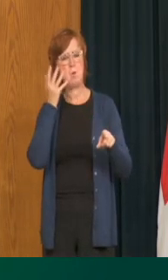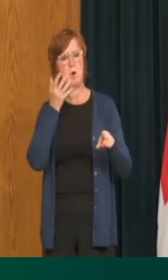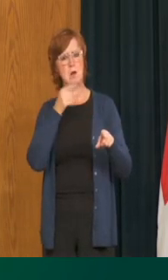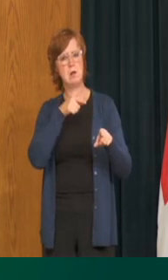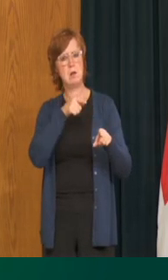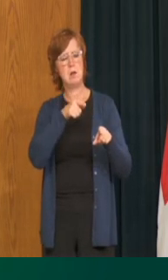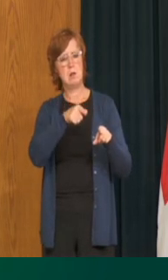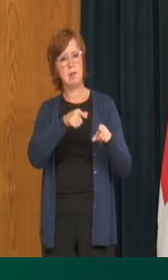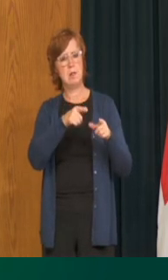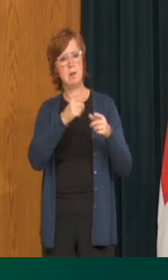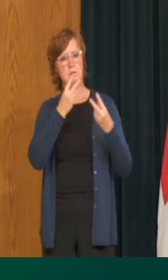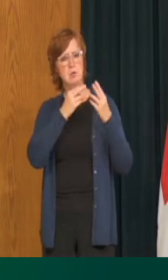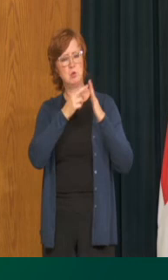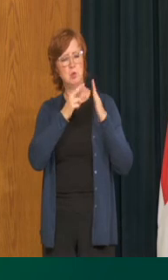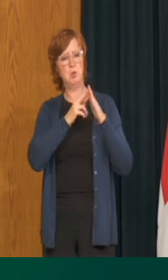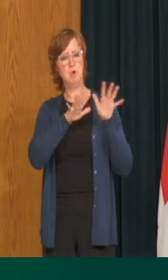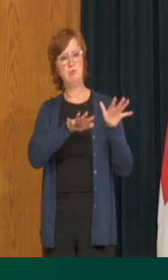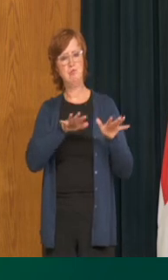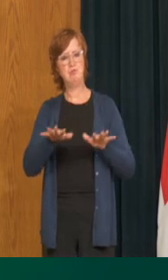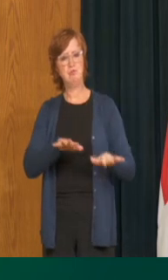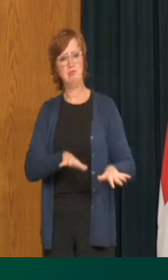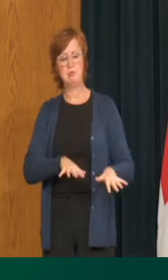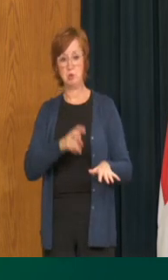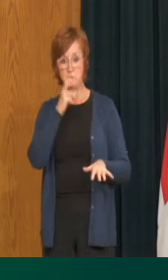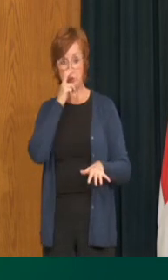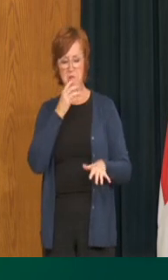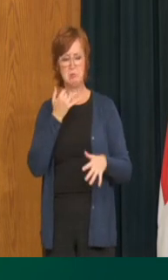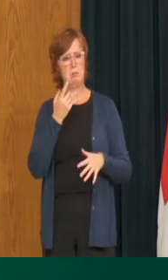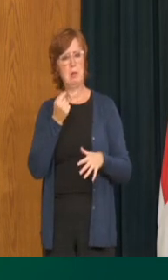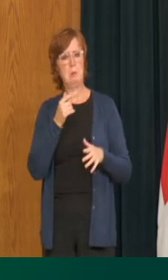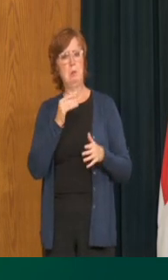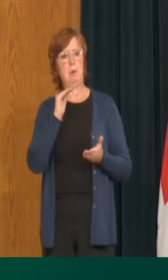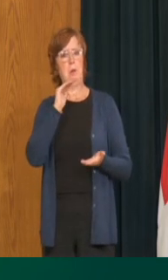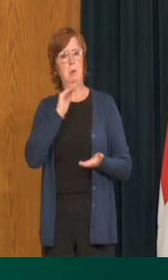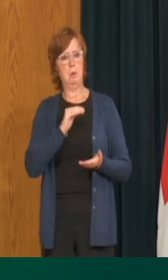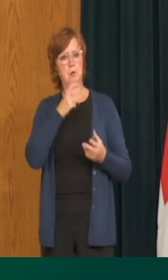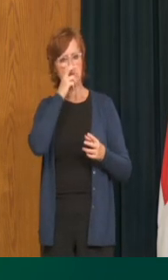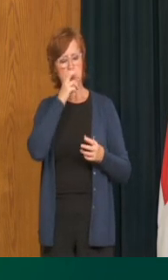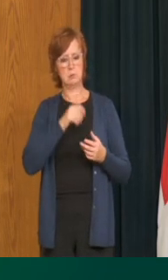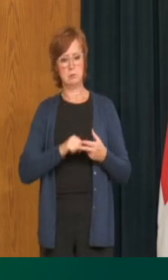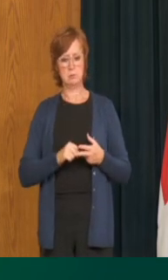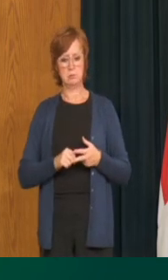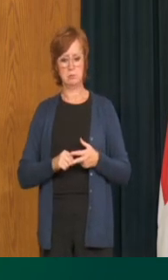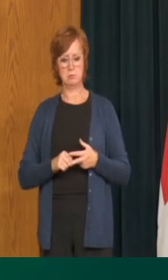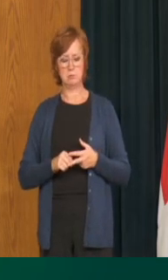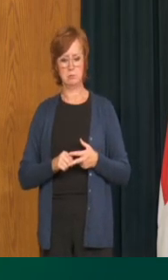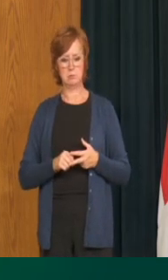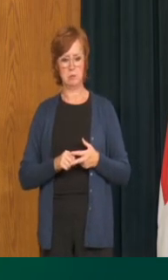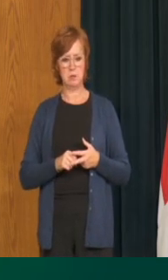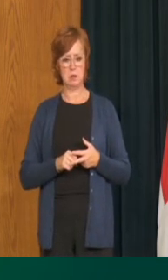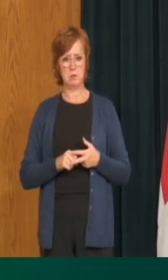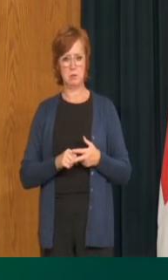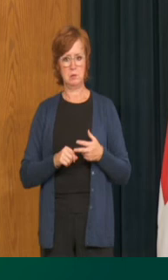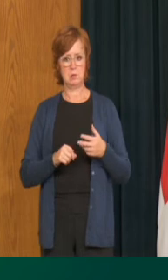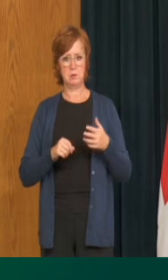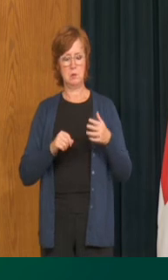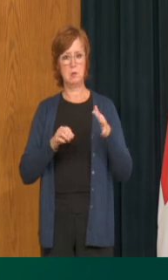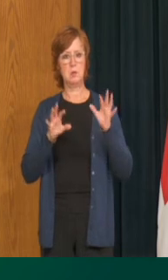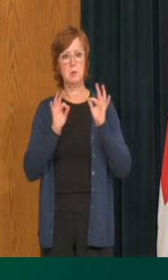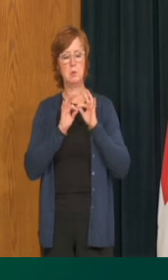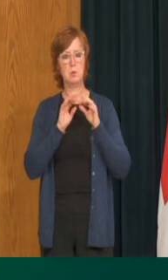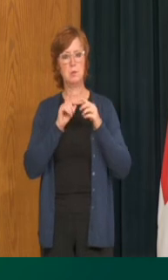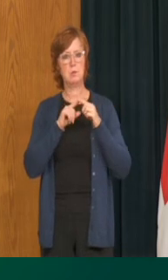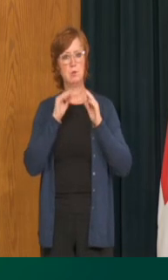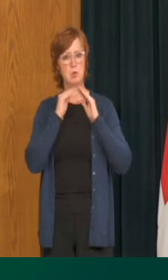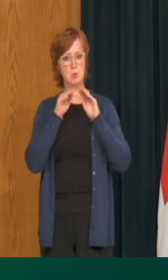possible. So but it has been done under a situation where there's low community transmission, and we've also seen that when community transmission increases,